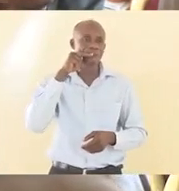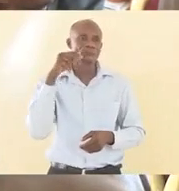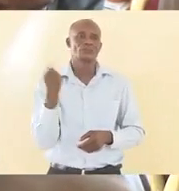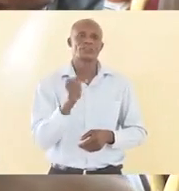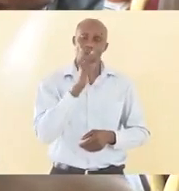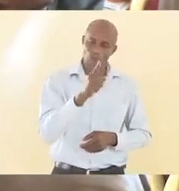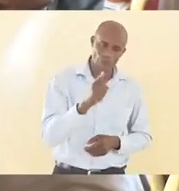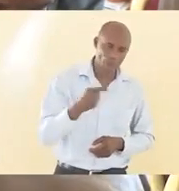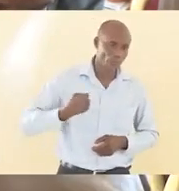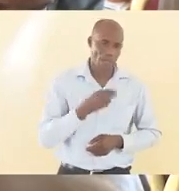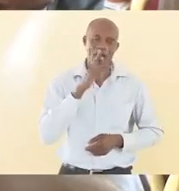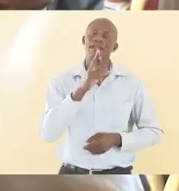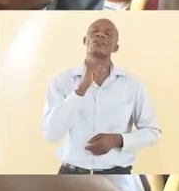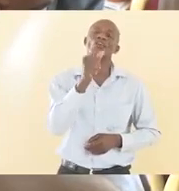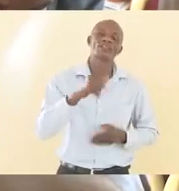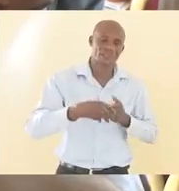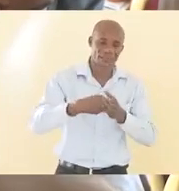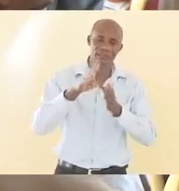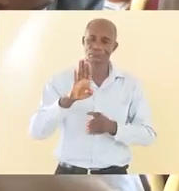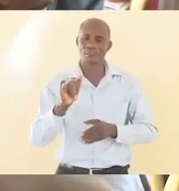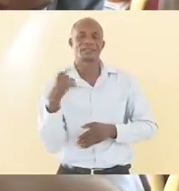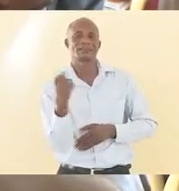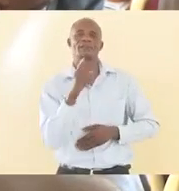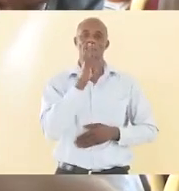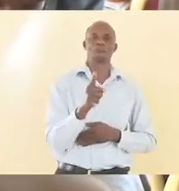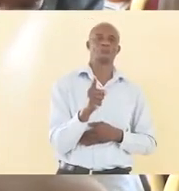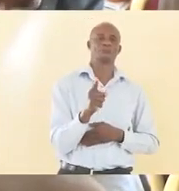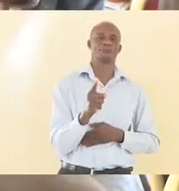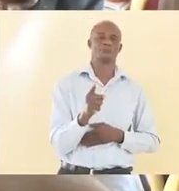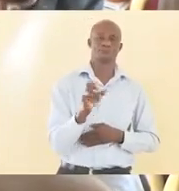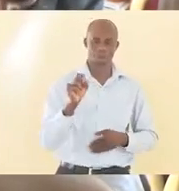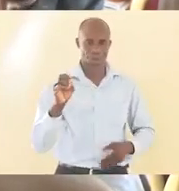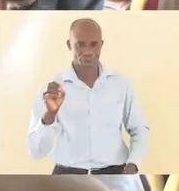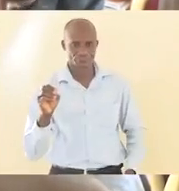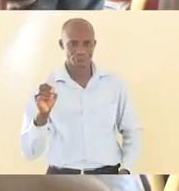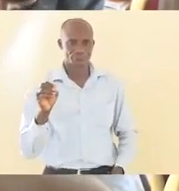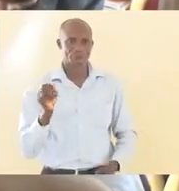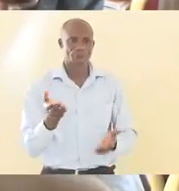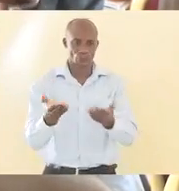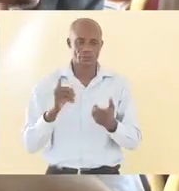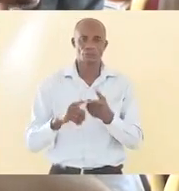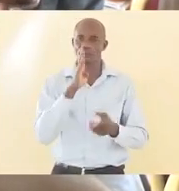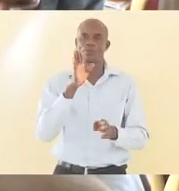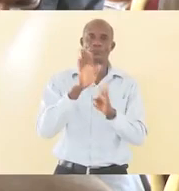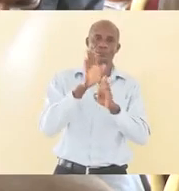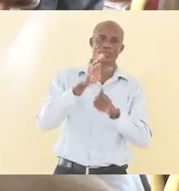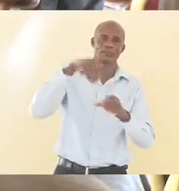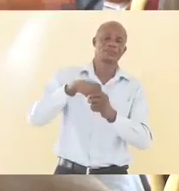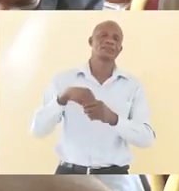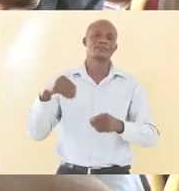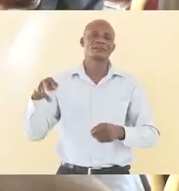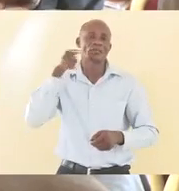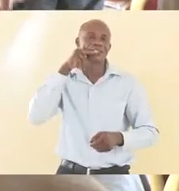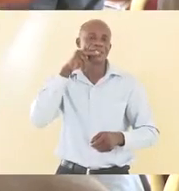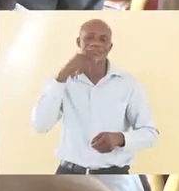not the truth. We are not guided by the truth. And Jesus talked about the truth. So if you want to be popular in Nigeria, you